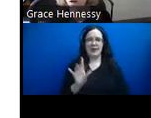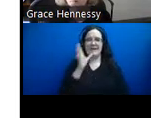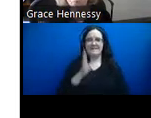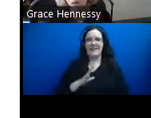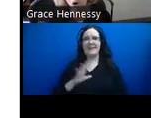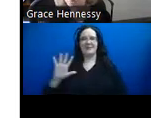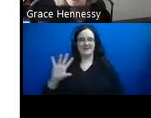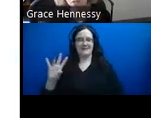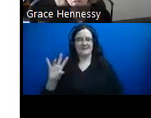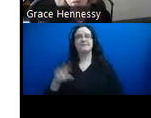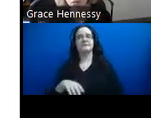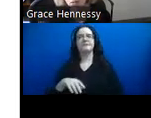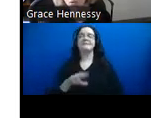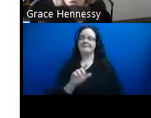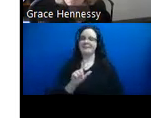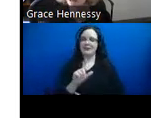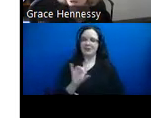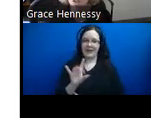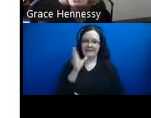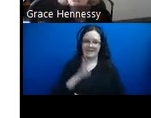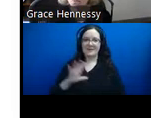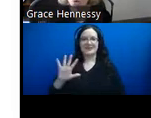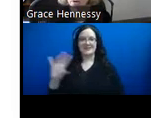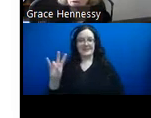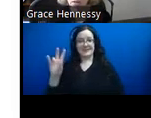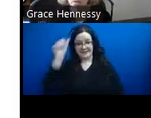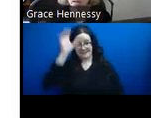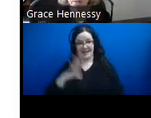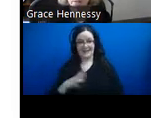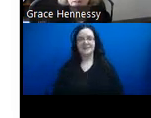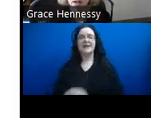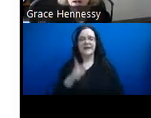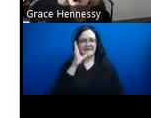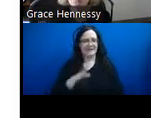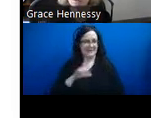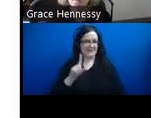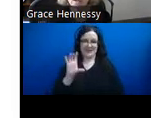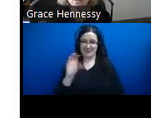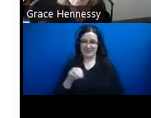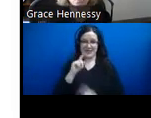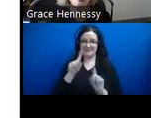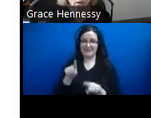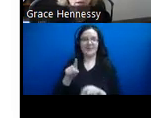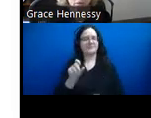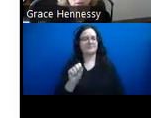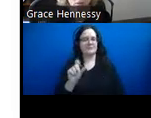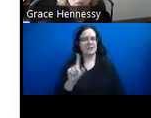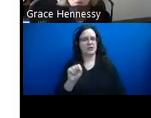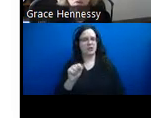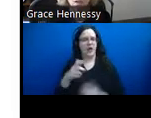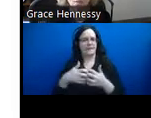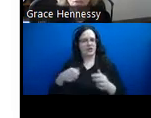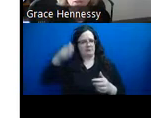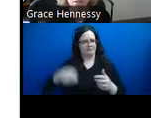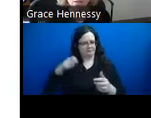reported, 100% of the females reported that slot machines were their gambling activity. For the males, the majority of them also